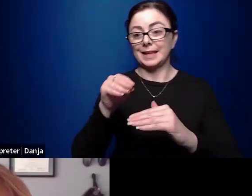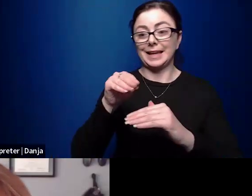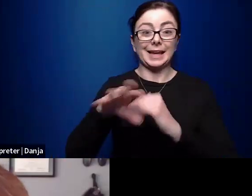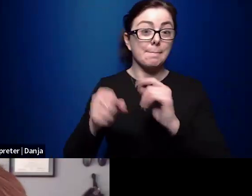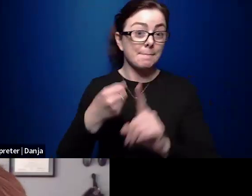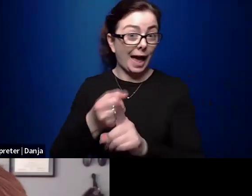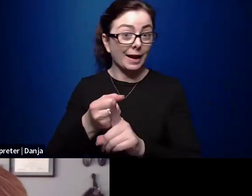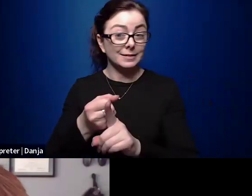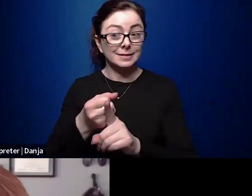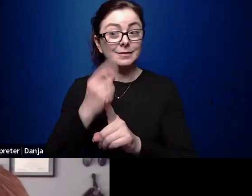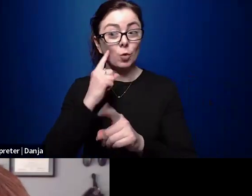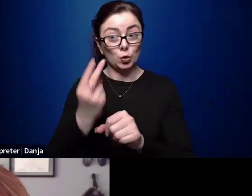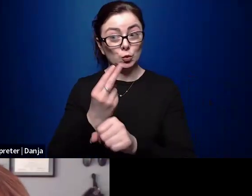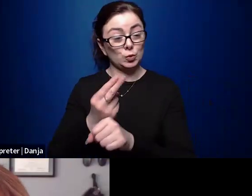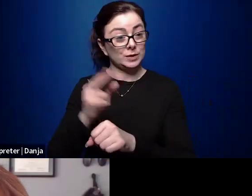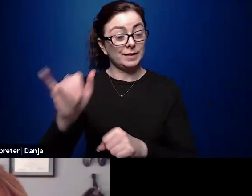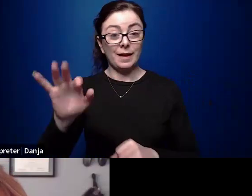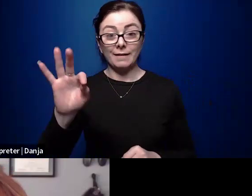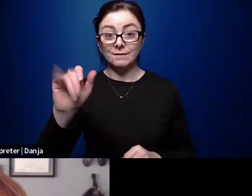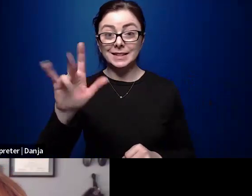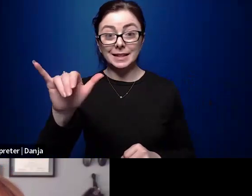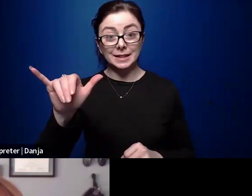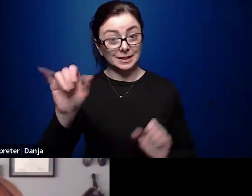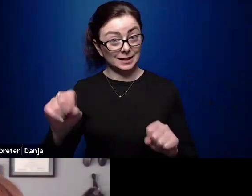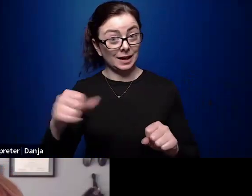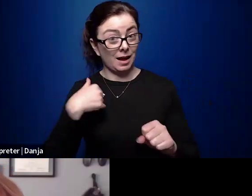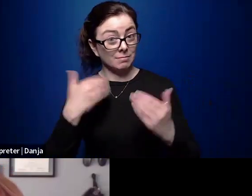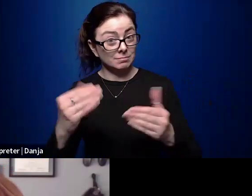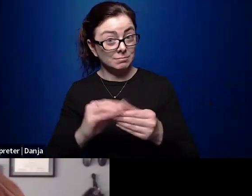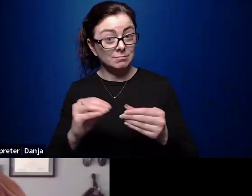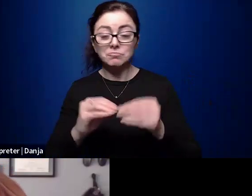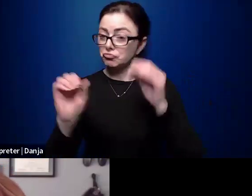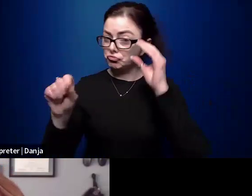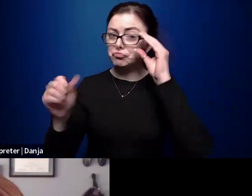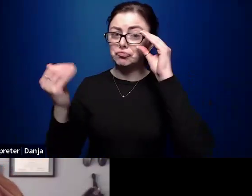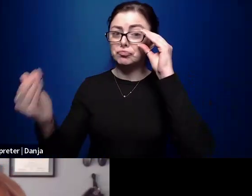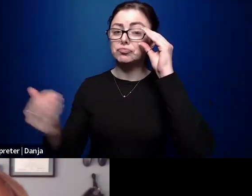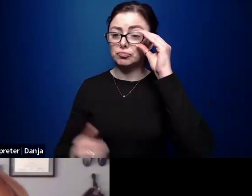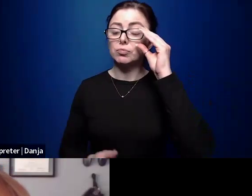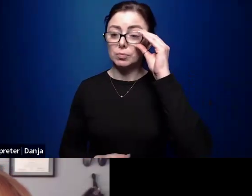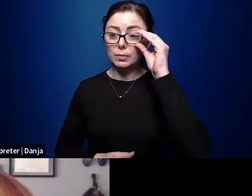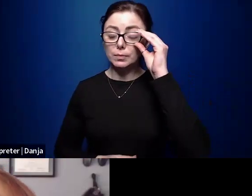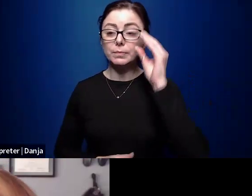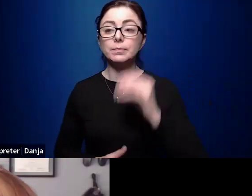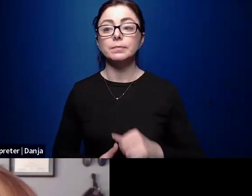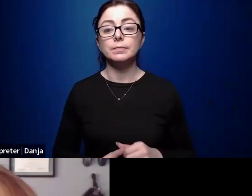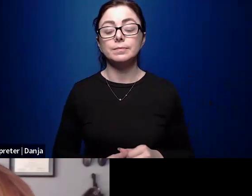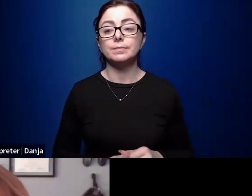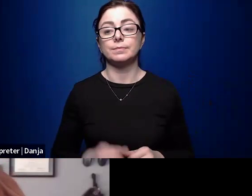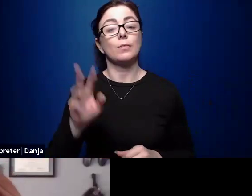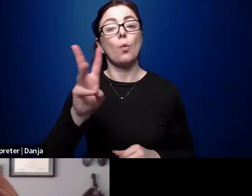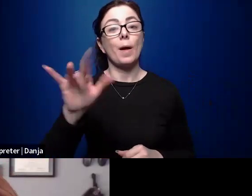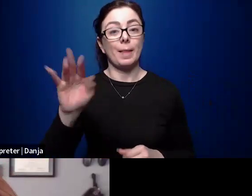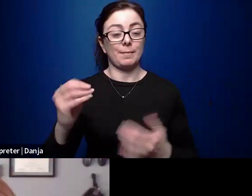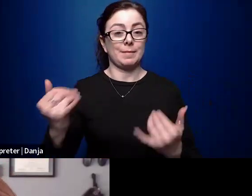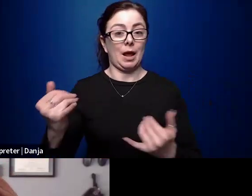specifically utilizing the facility, if I can have a second. Absolutely. So at this point, William has been at